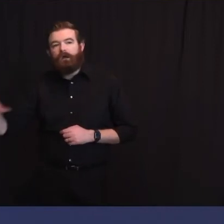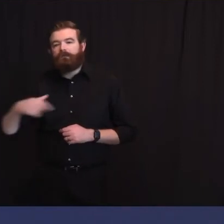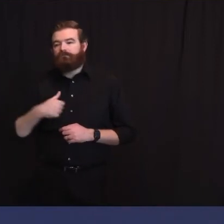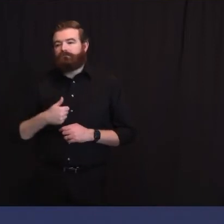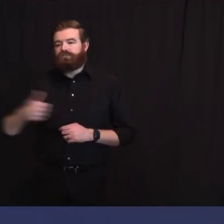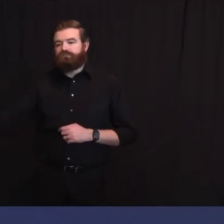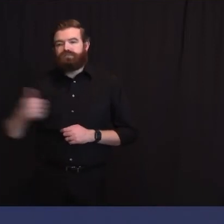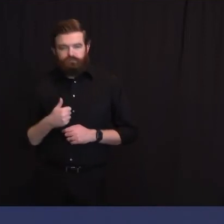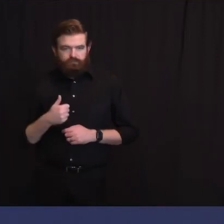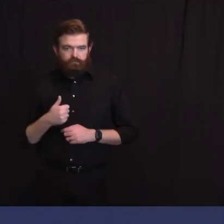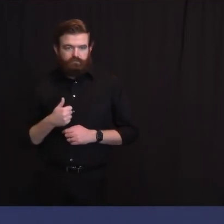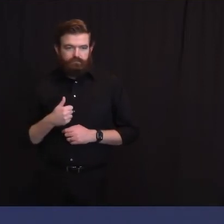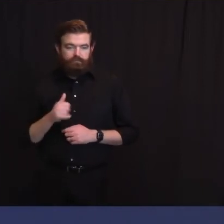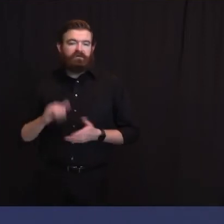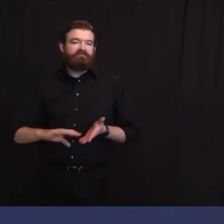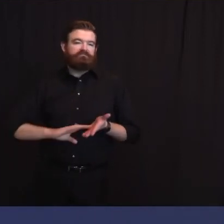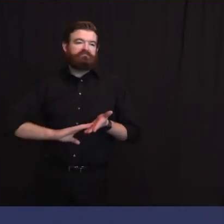I think much